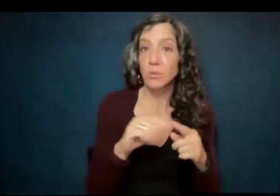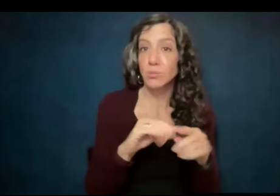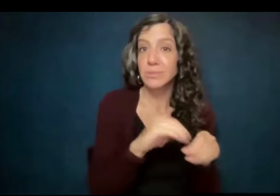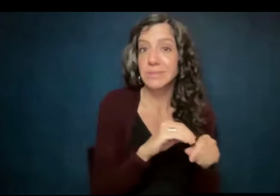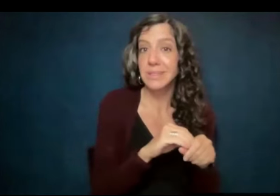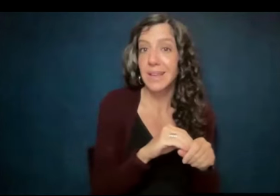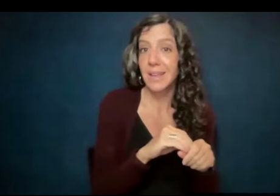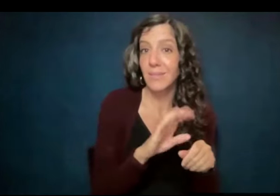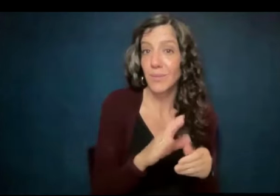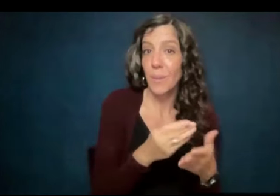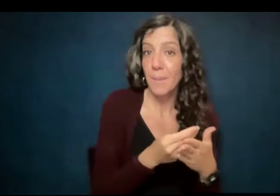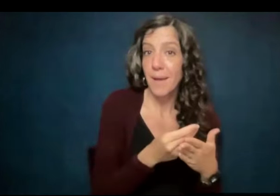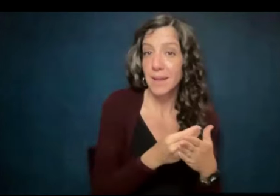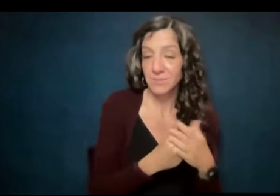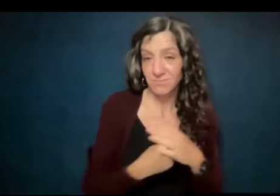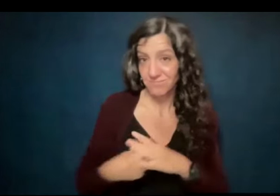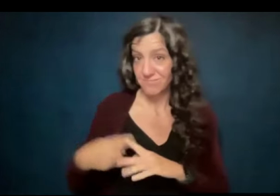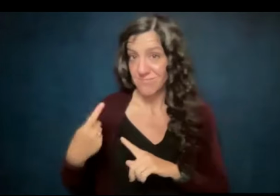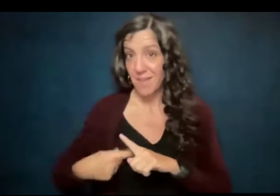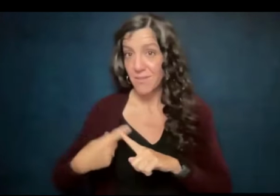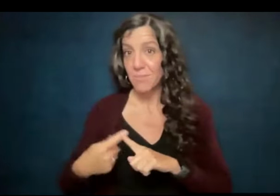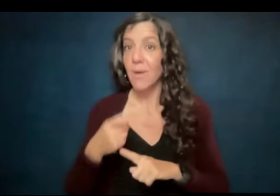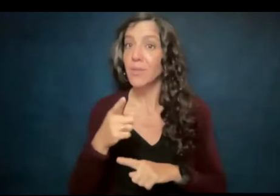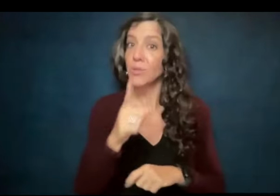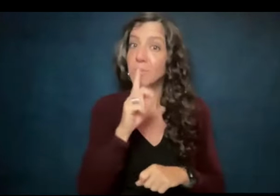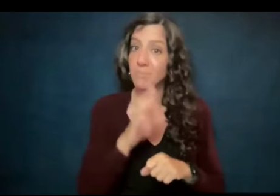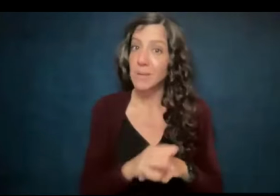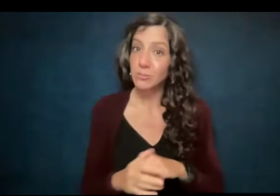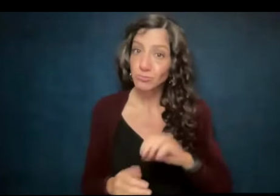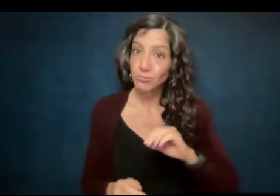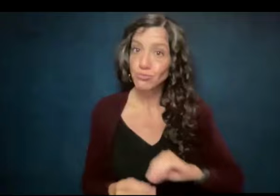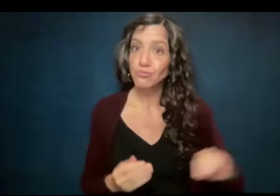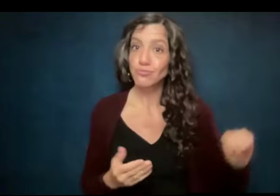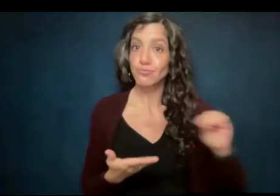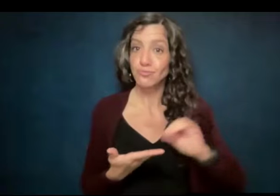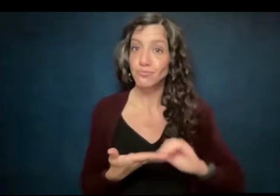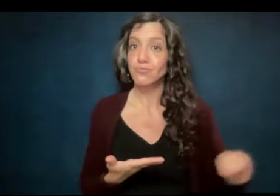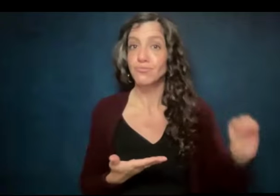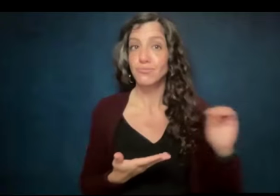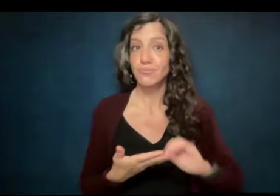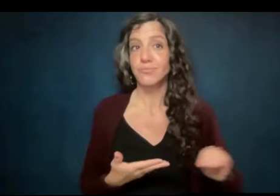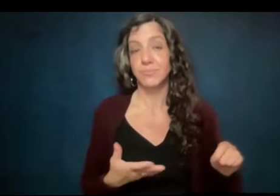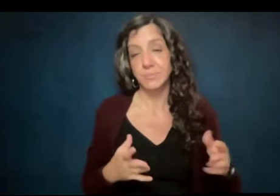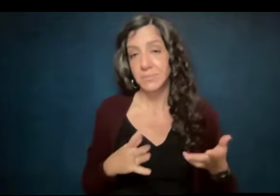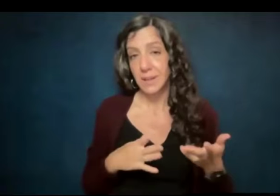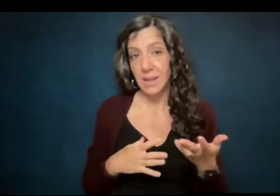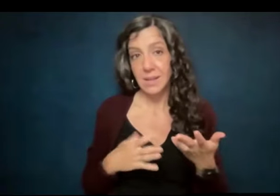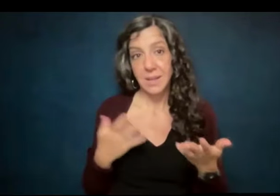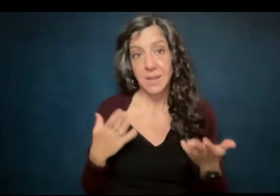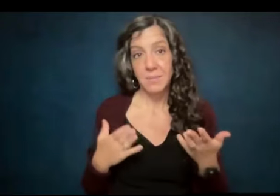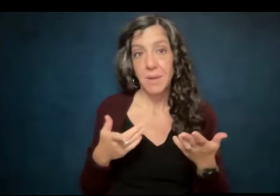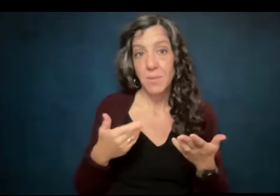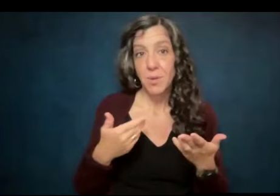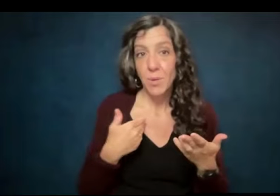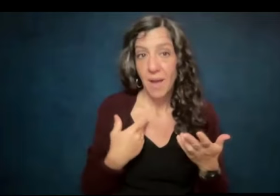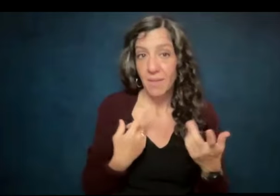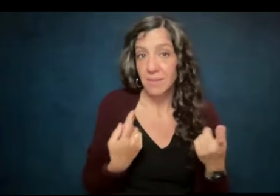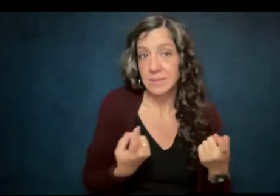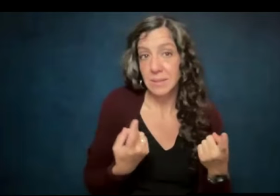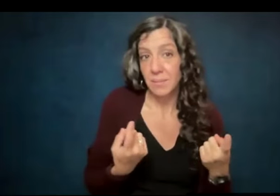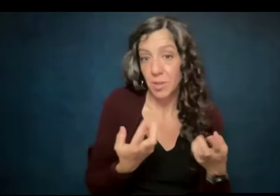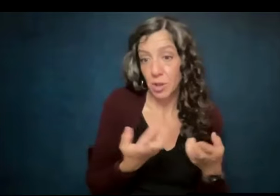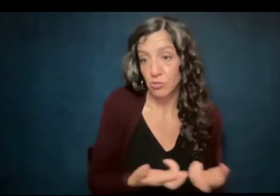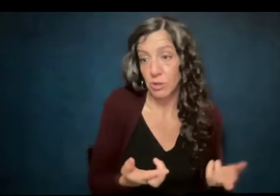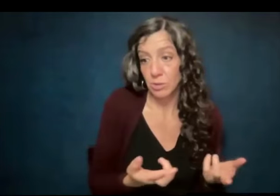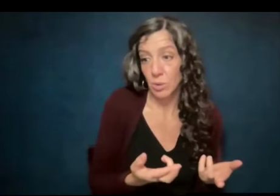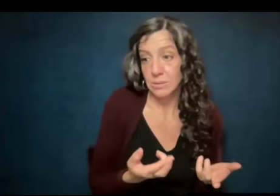So each month, you have committed to put money into that fund. It's possible that you have a resource that you're starting with, so that would go